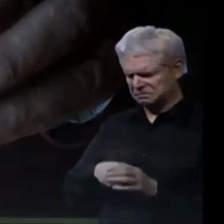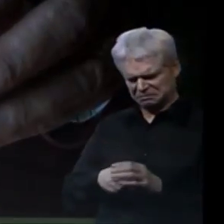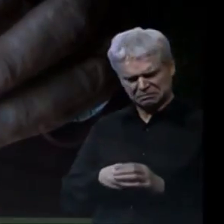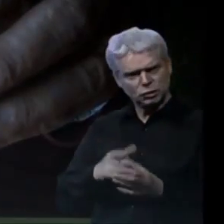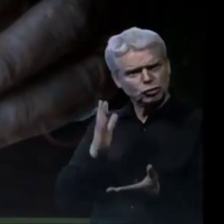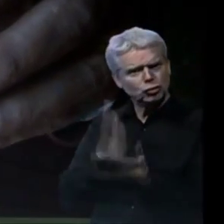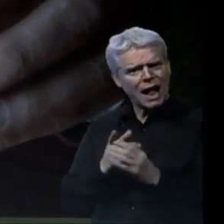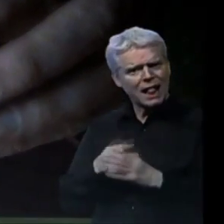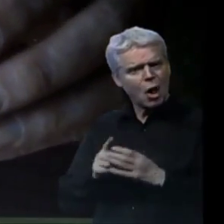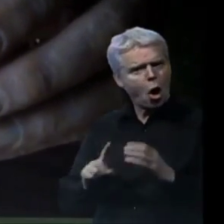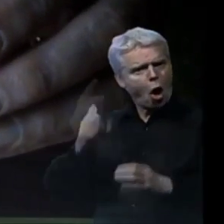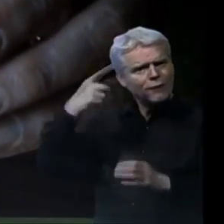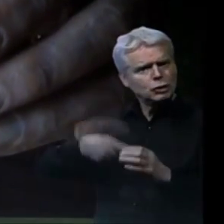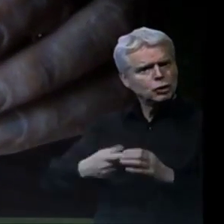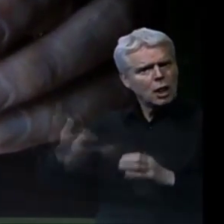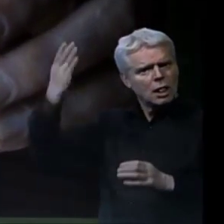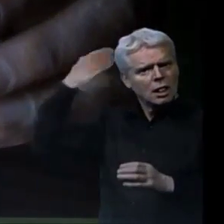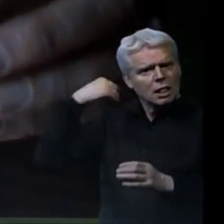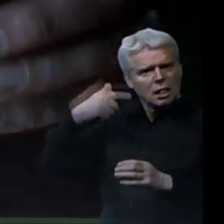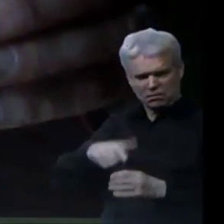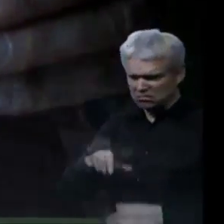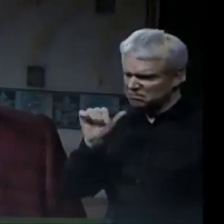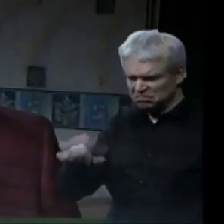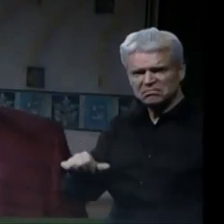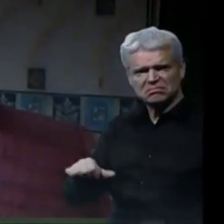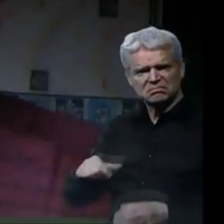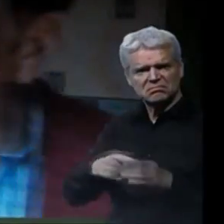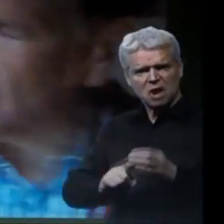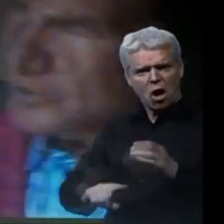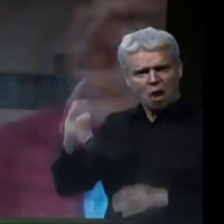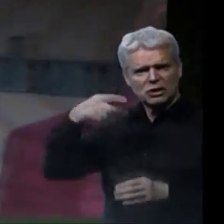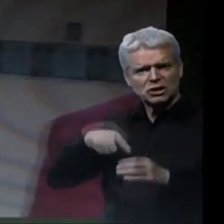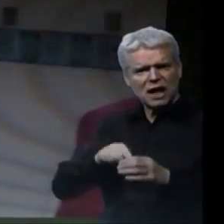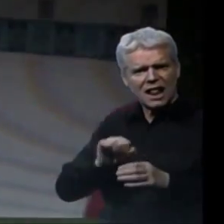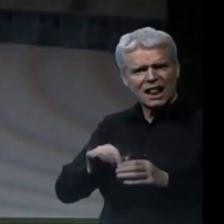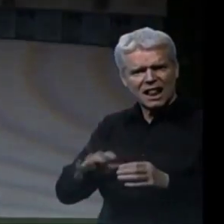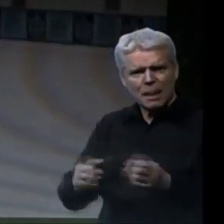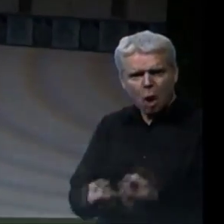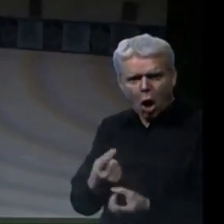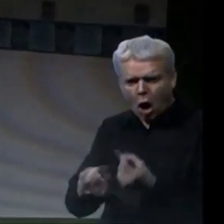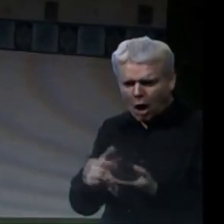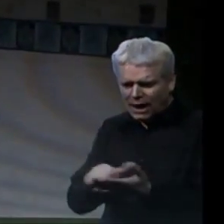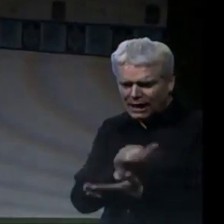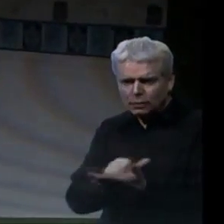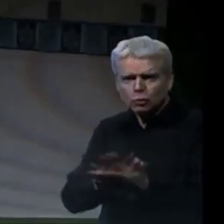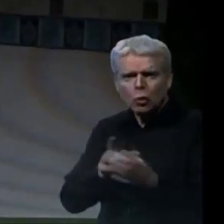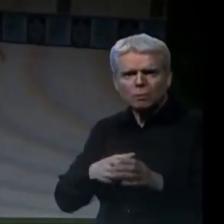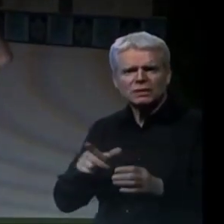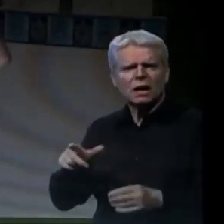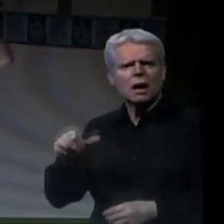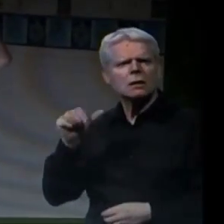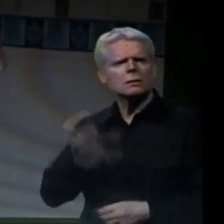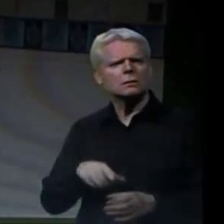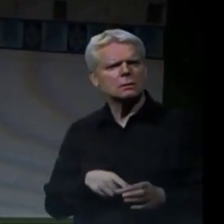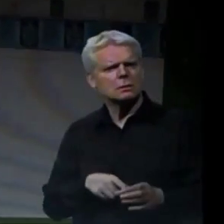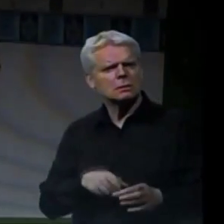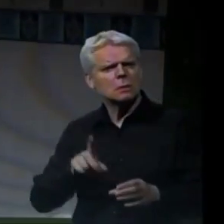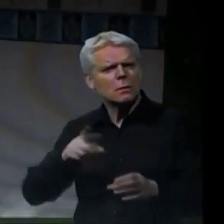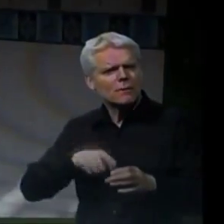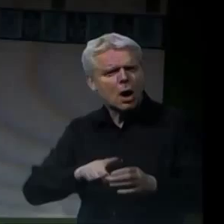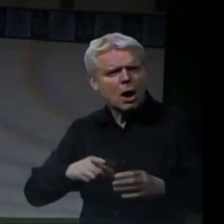soap. And was this for the body or for washing clothes? It was actually both, and that was quite